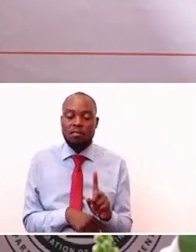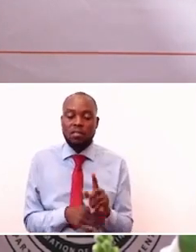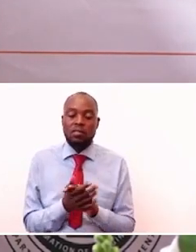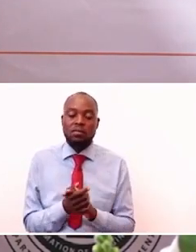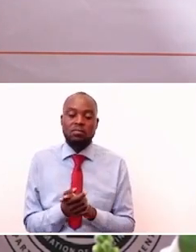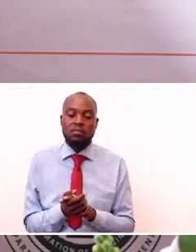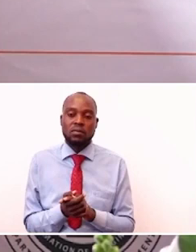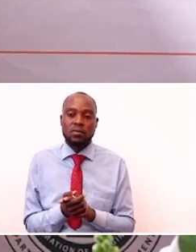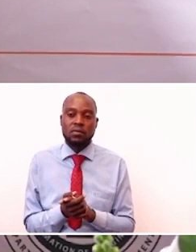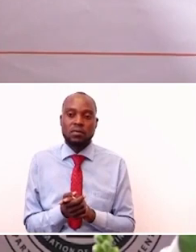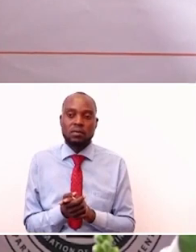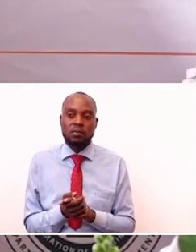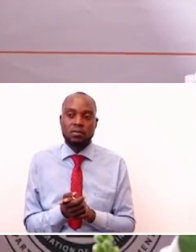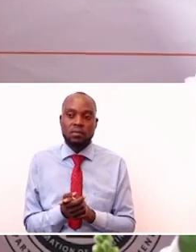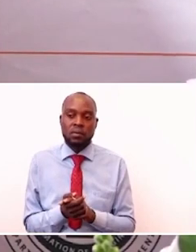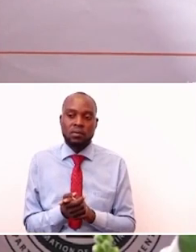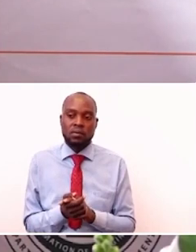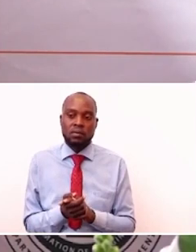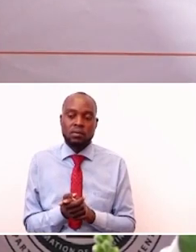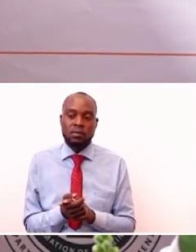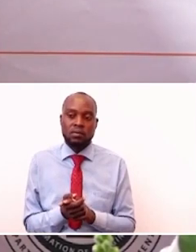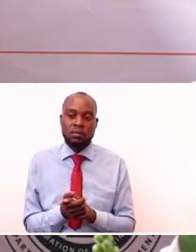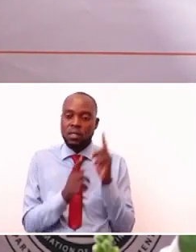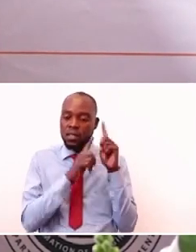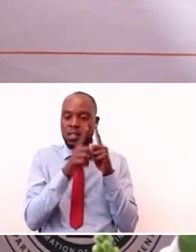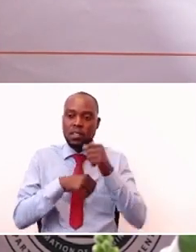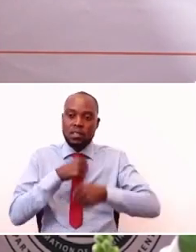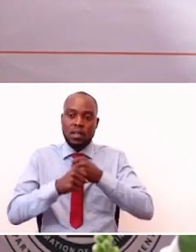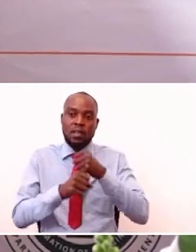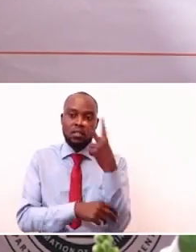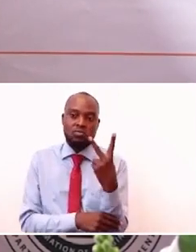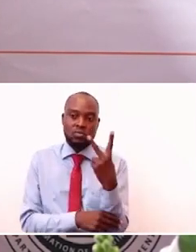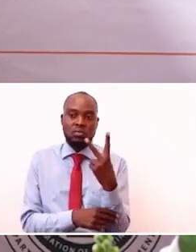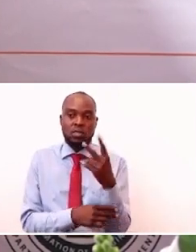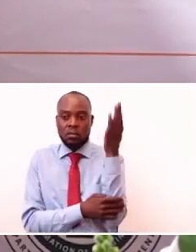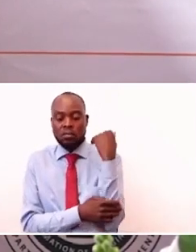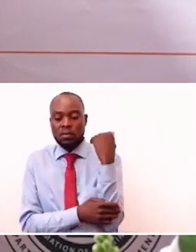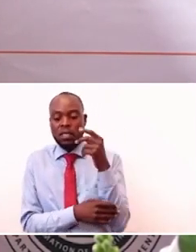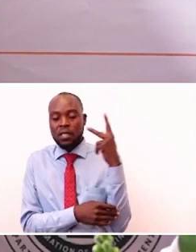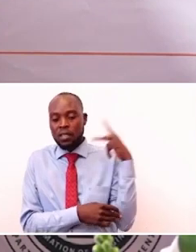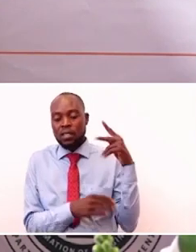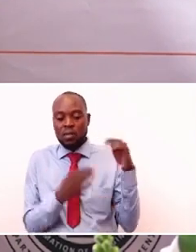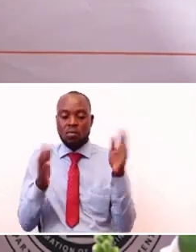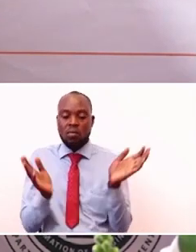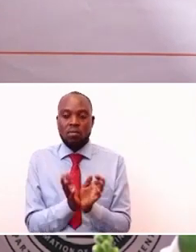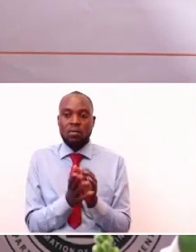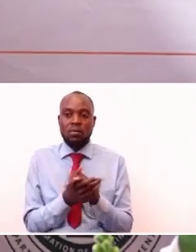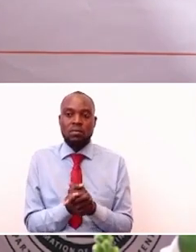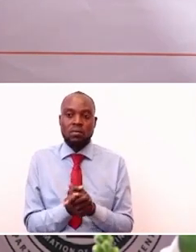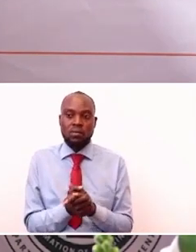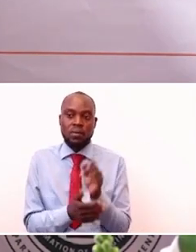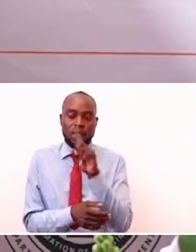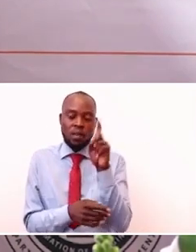is. And I think 2 years ago, Kenya commissioned a study, and there